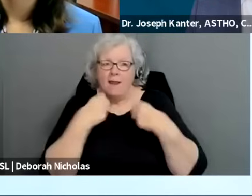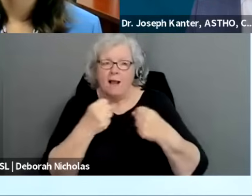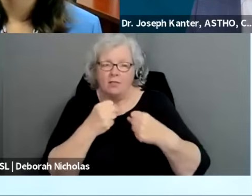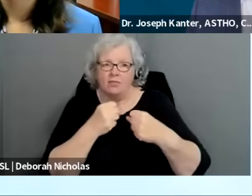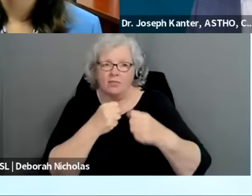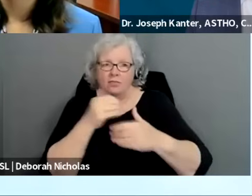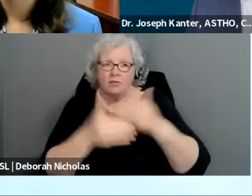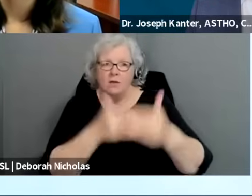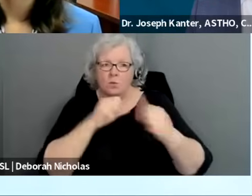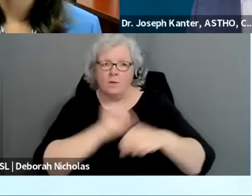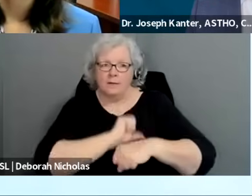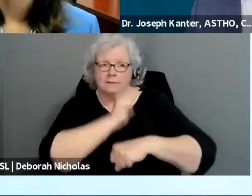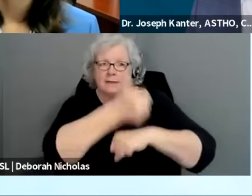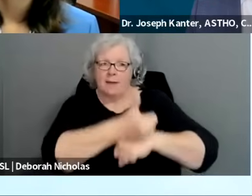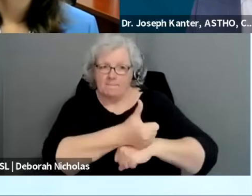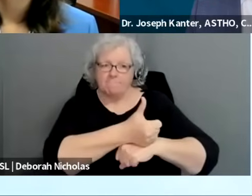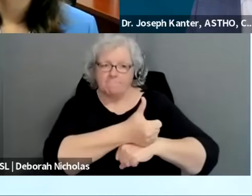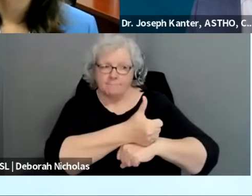those herds.